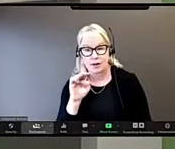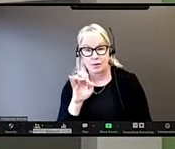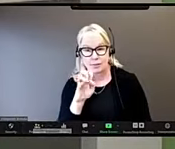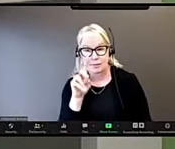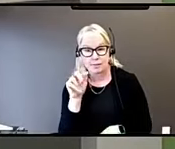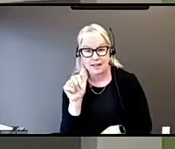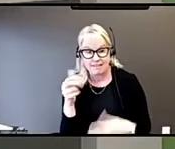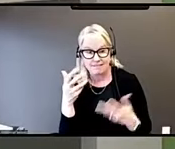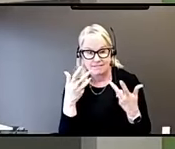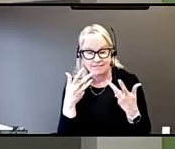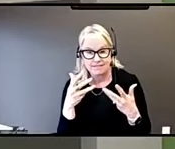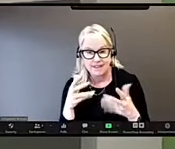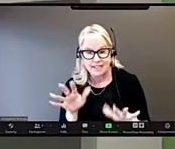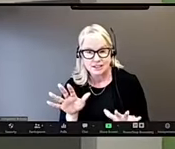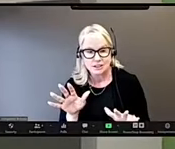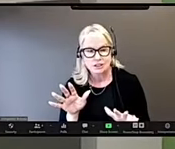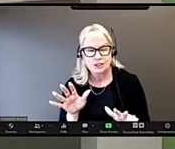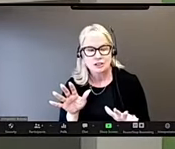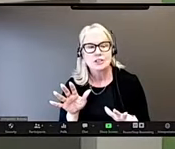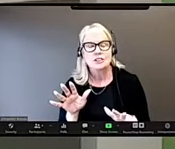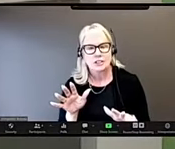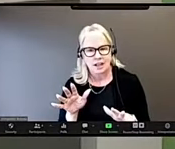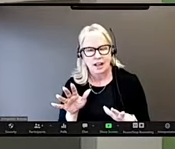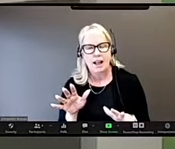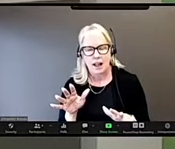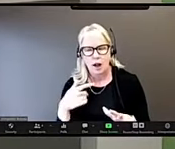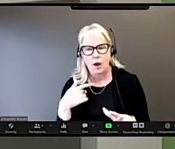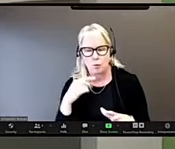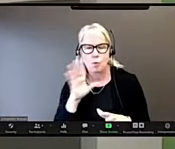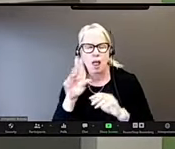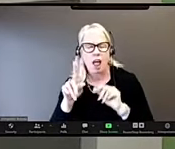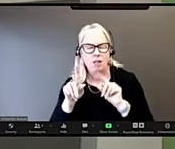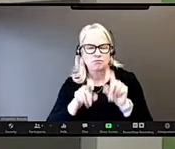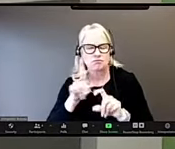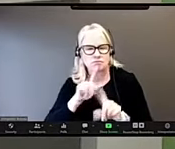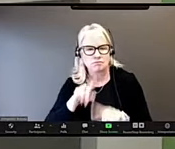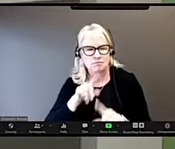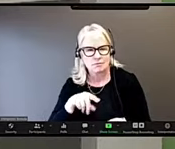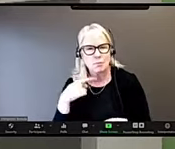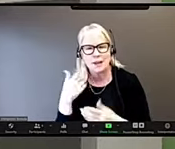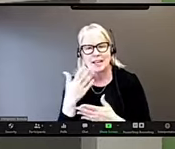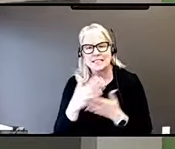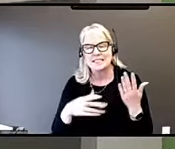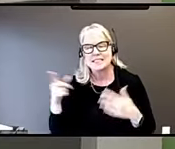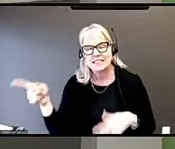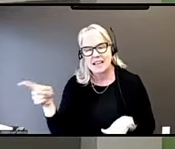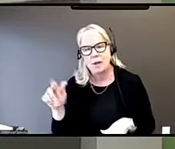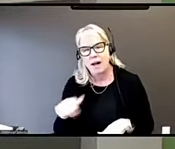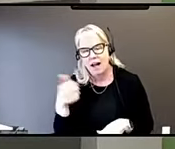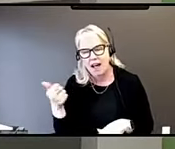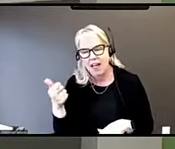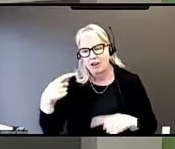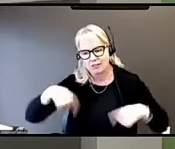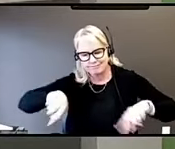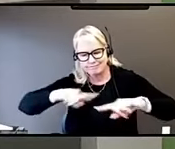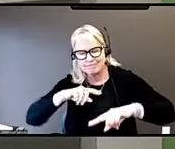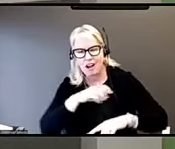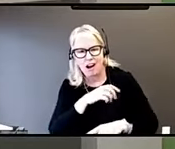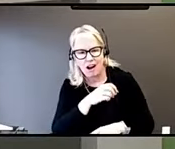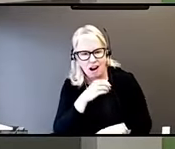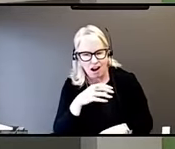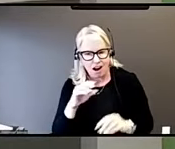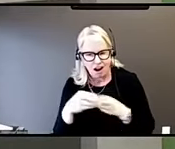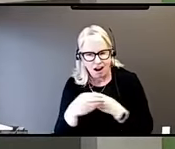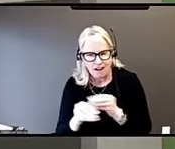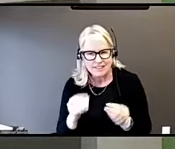left unanswered at that point. Those will be things that we've heard, that Councillor Lovelace has been hearing, that my office have been hearing, that the folks here have